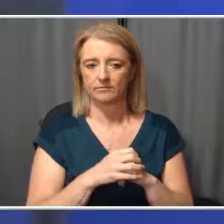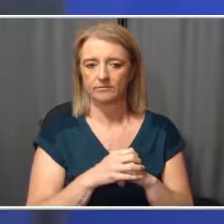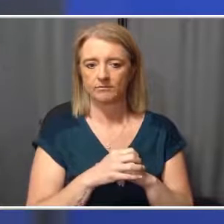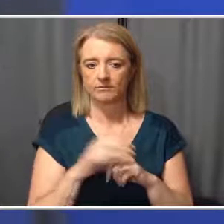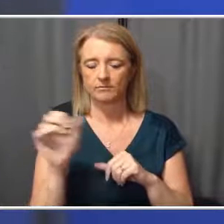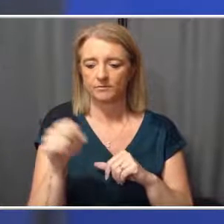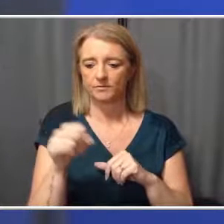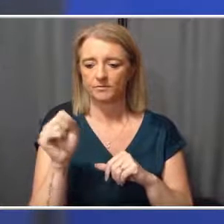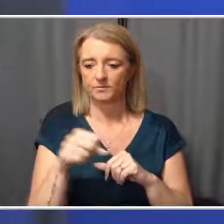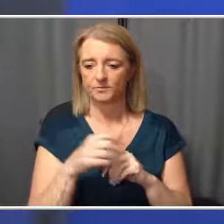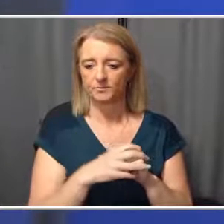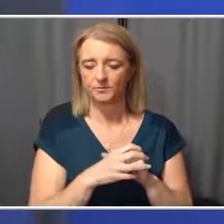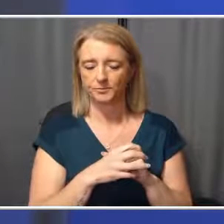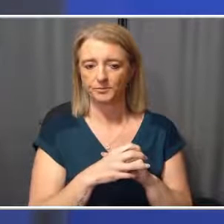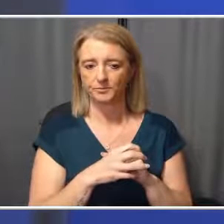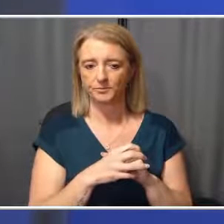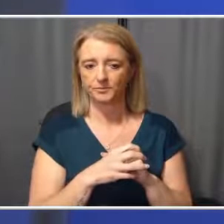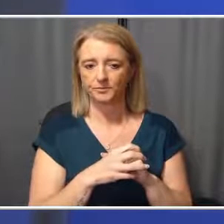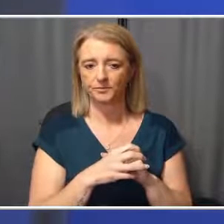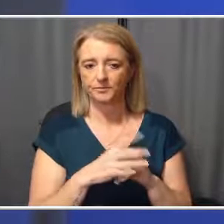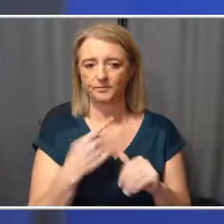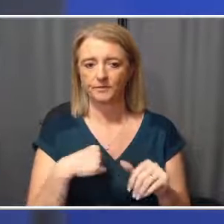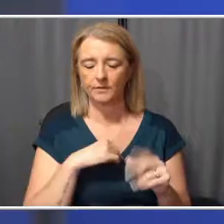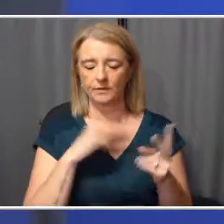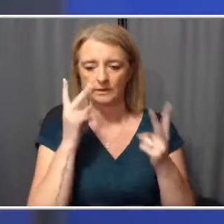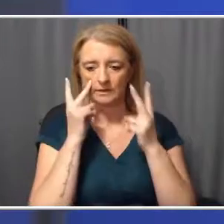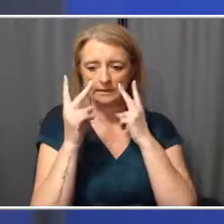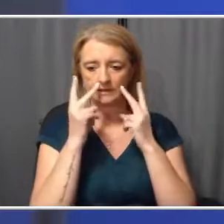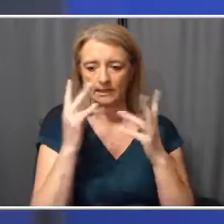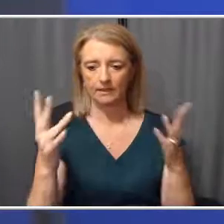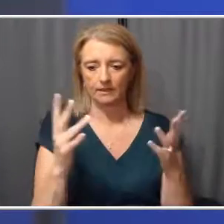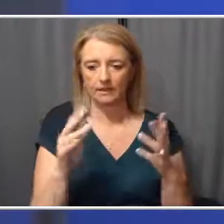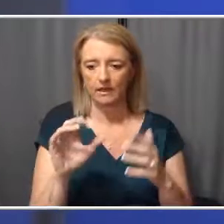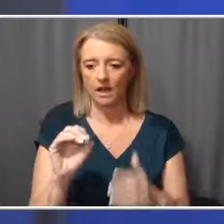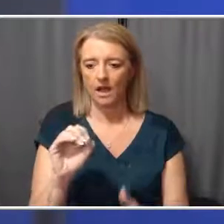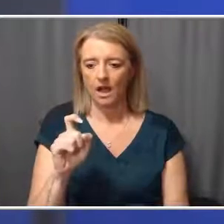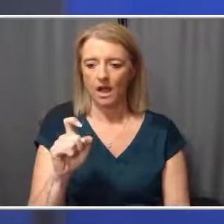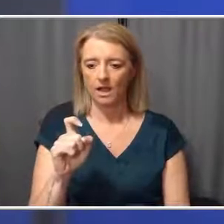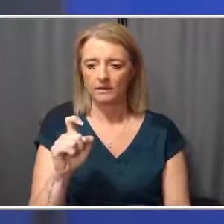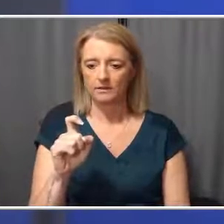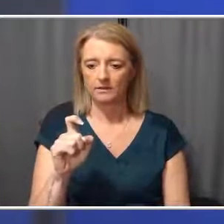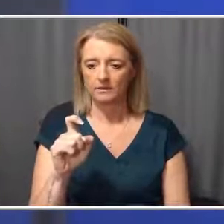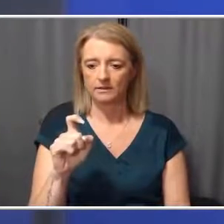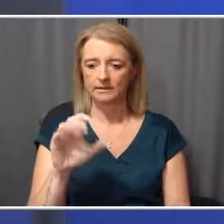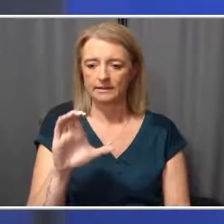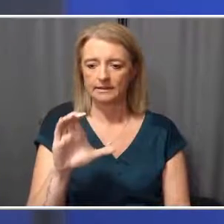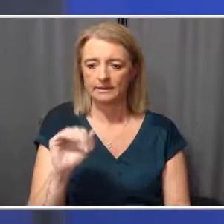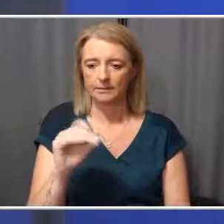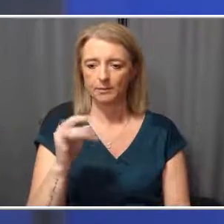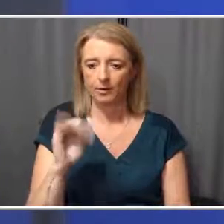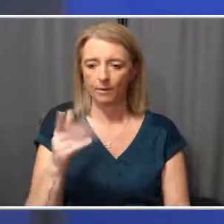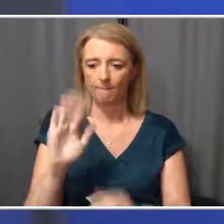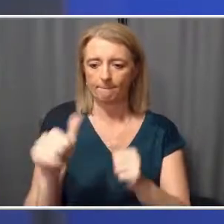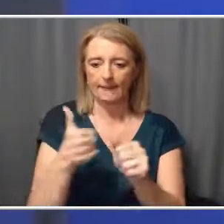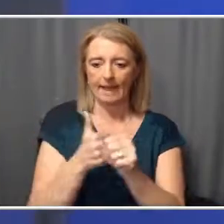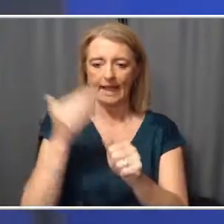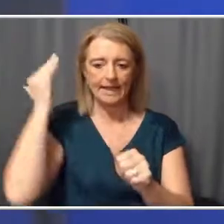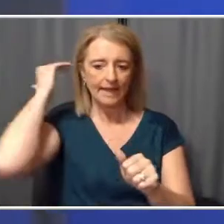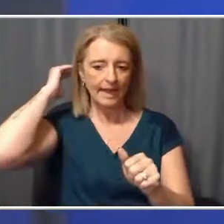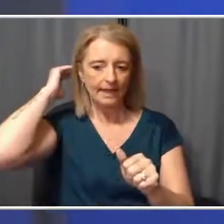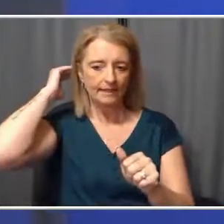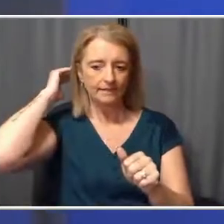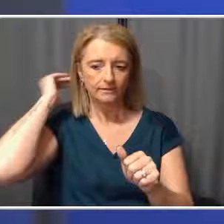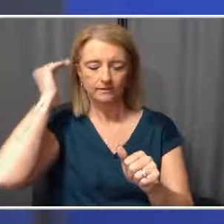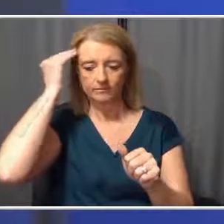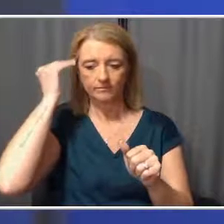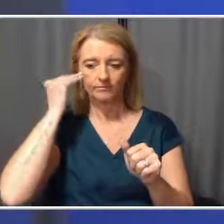another site that wasn't quite as bad but is now becoming the primary site. So that's when we're frequently going back and operating on patients for other things